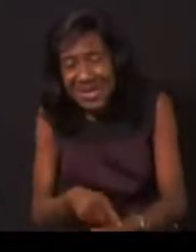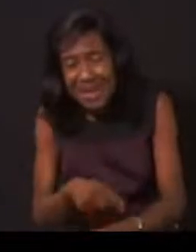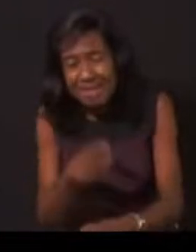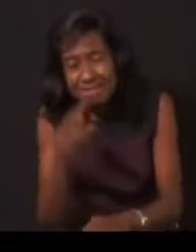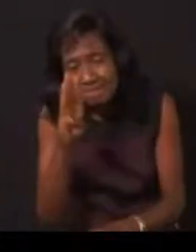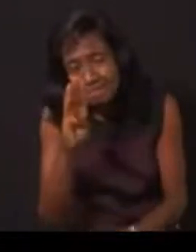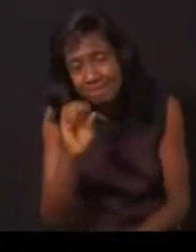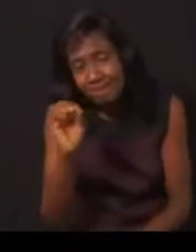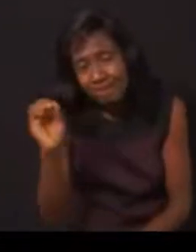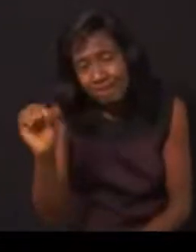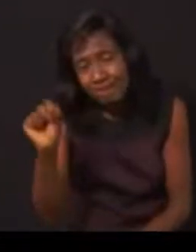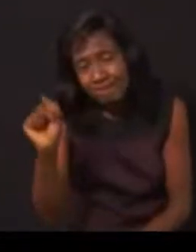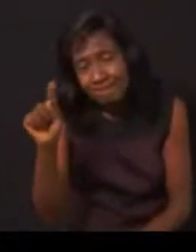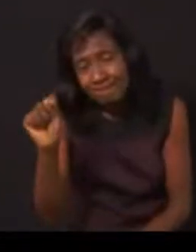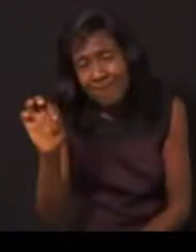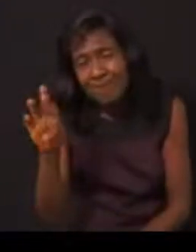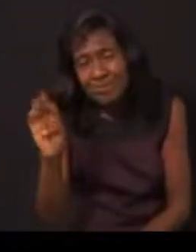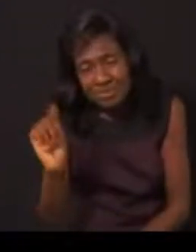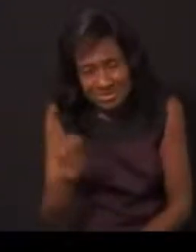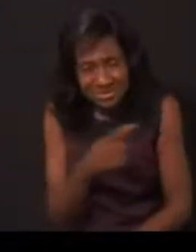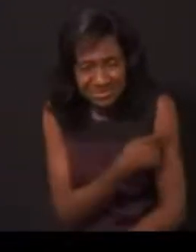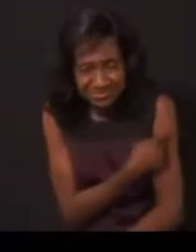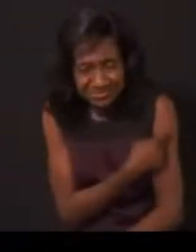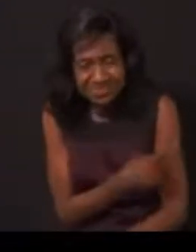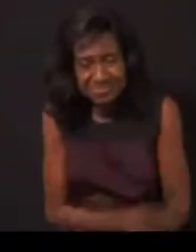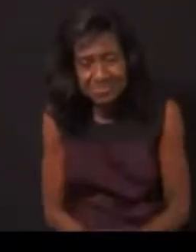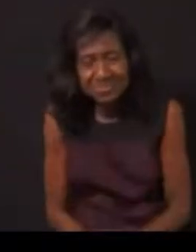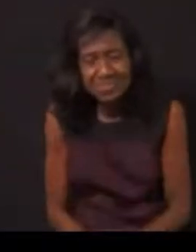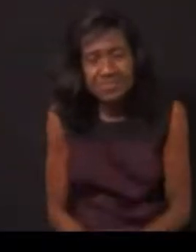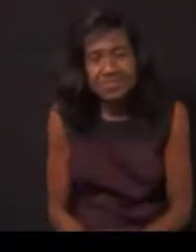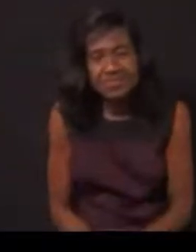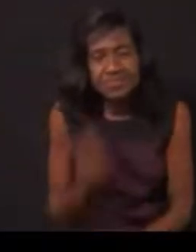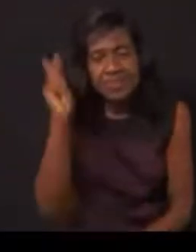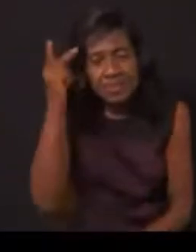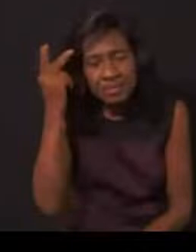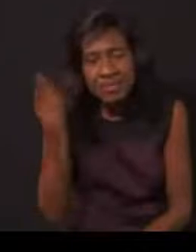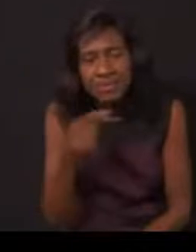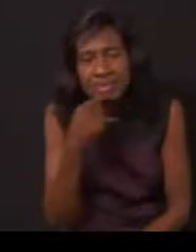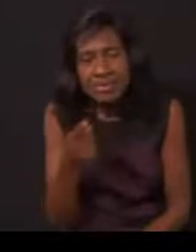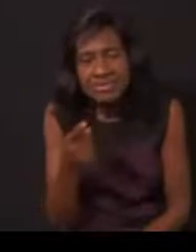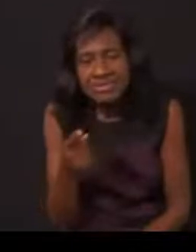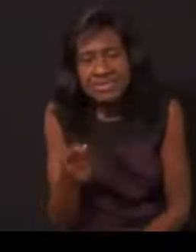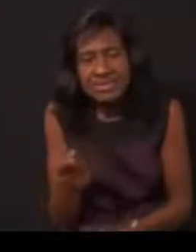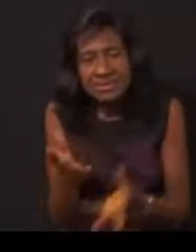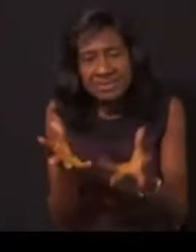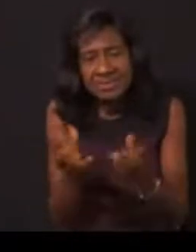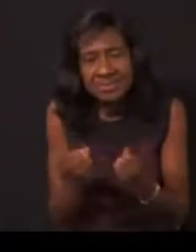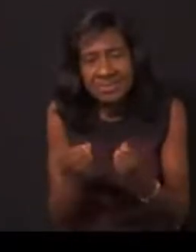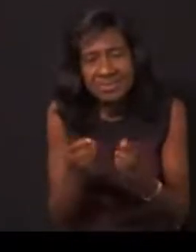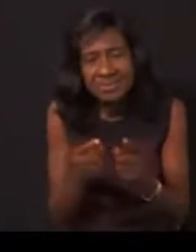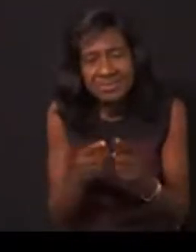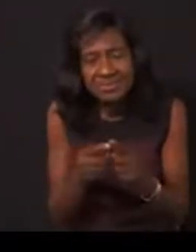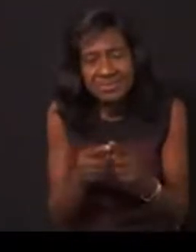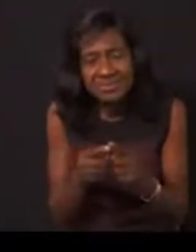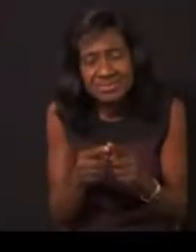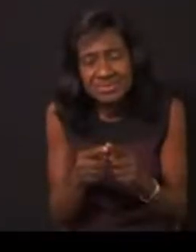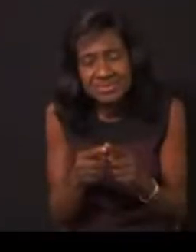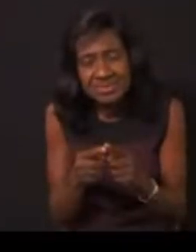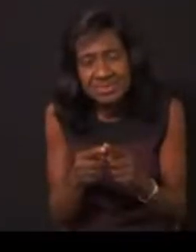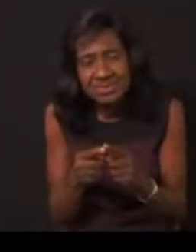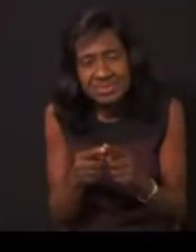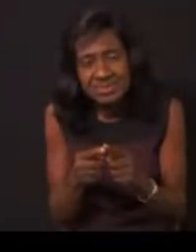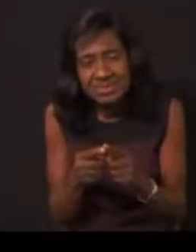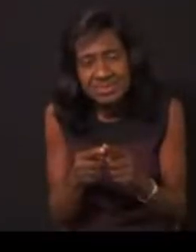Ralph. I want to recognize something which is that we are on